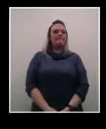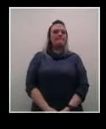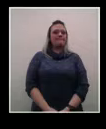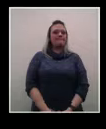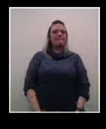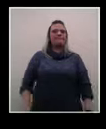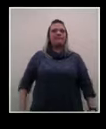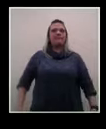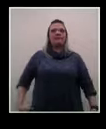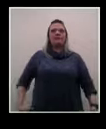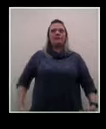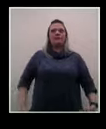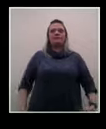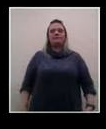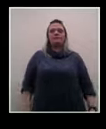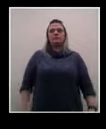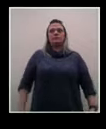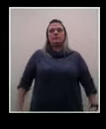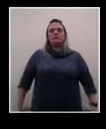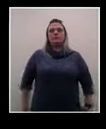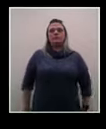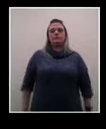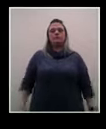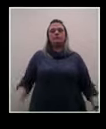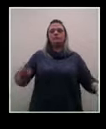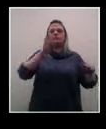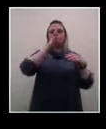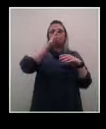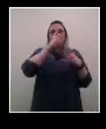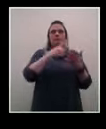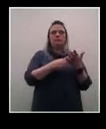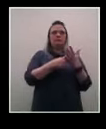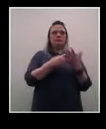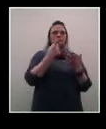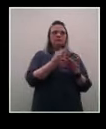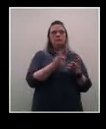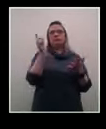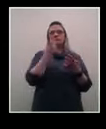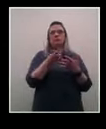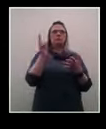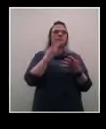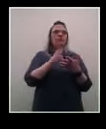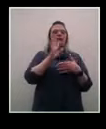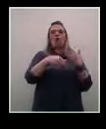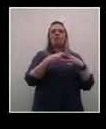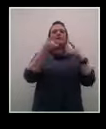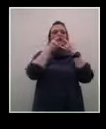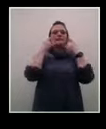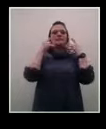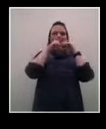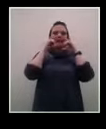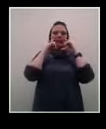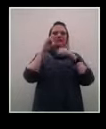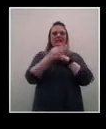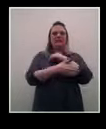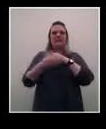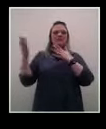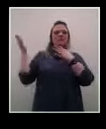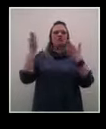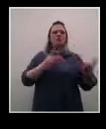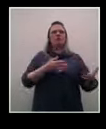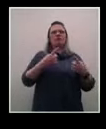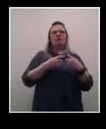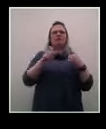There we go. You talked weeks ago about all of these masks that the county was bringing in from some far